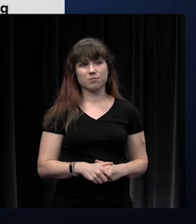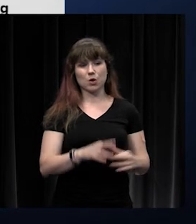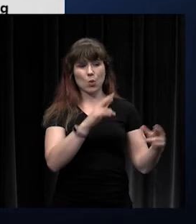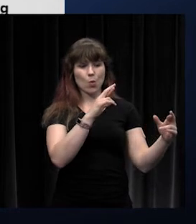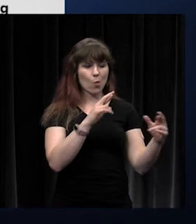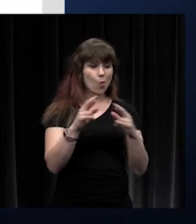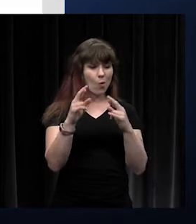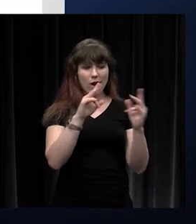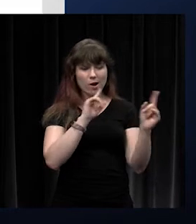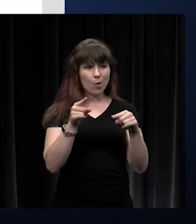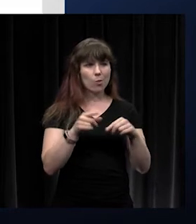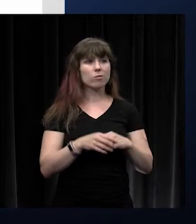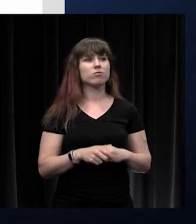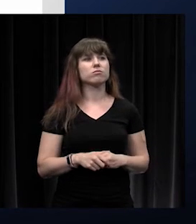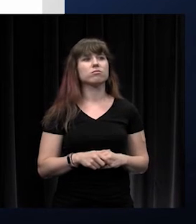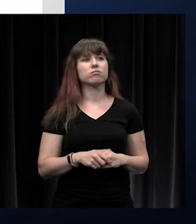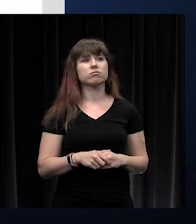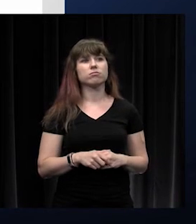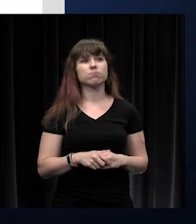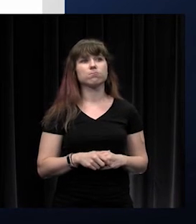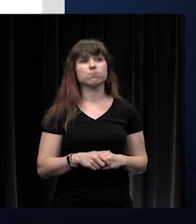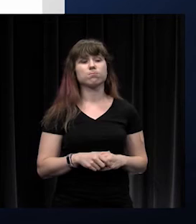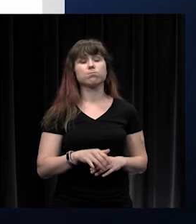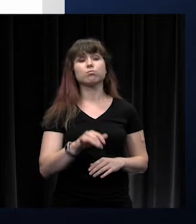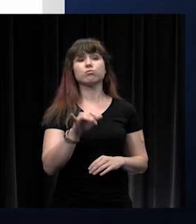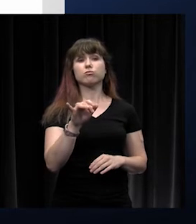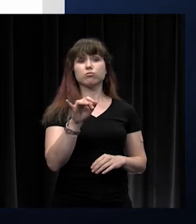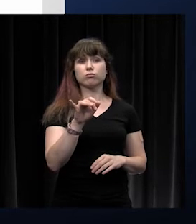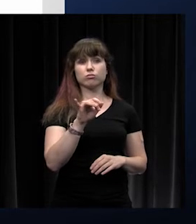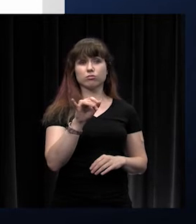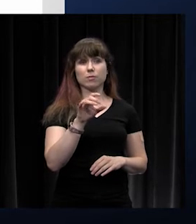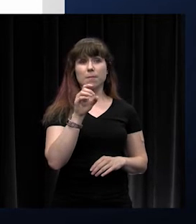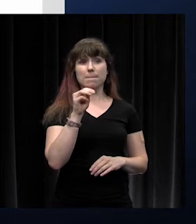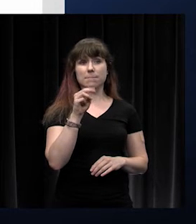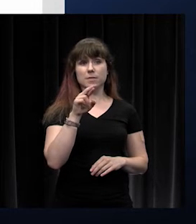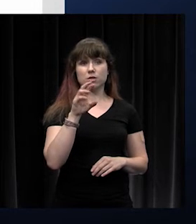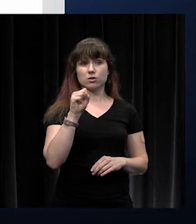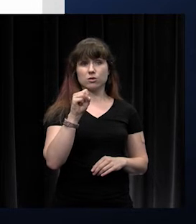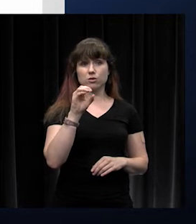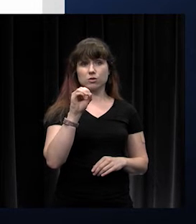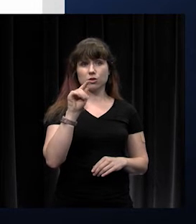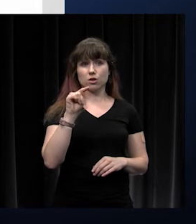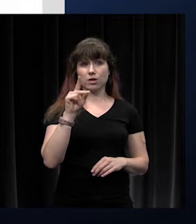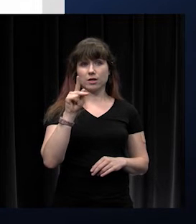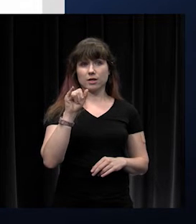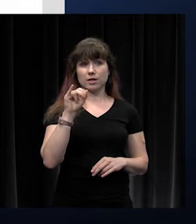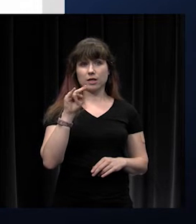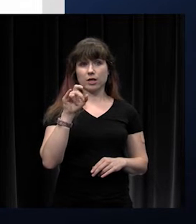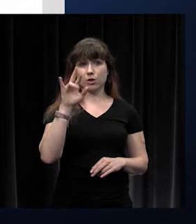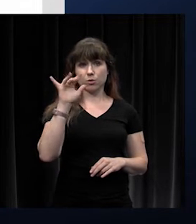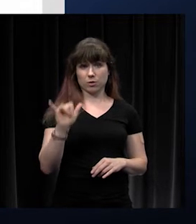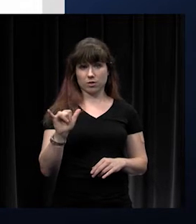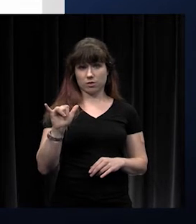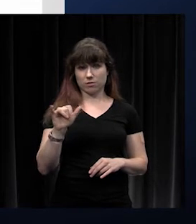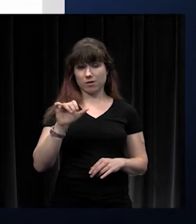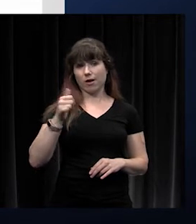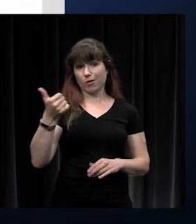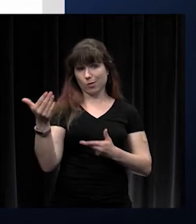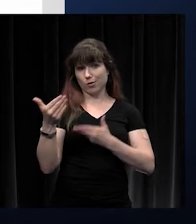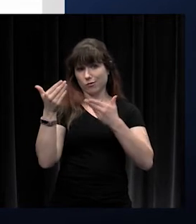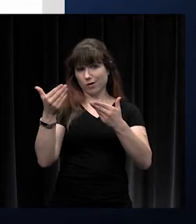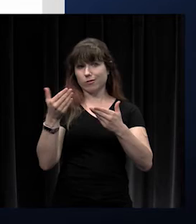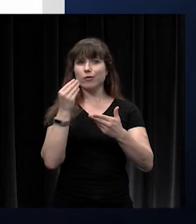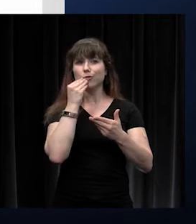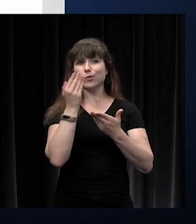go in that area. In addition, Mr. Scott Kingery and others have provided, and all our food service staff have